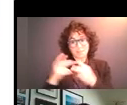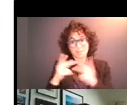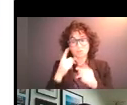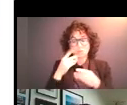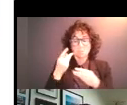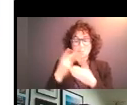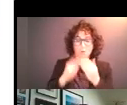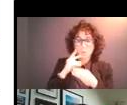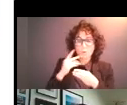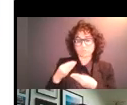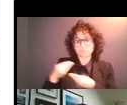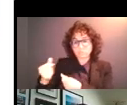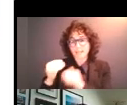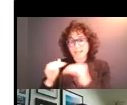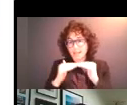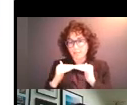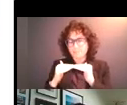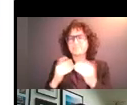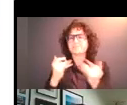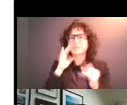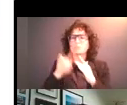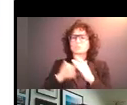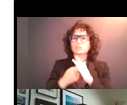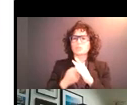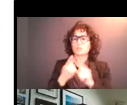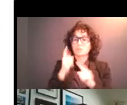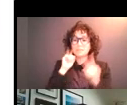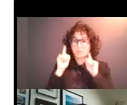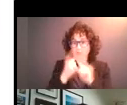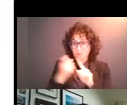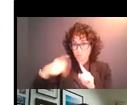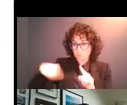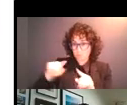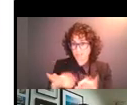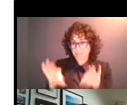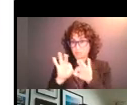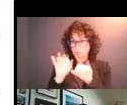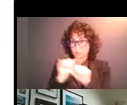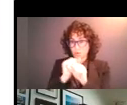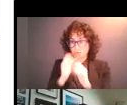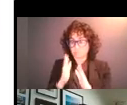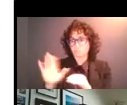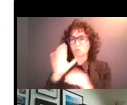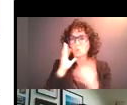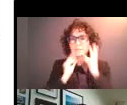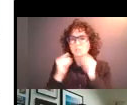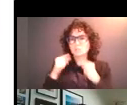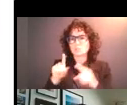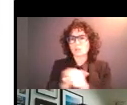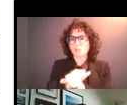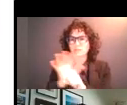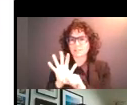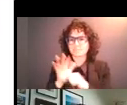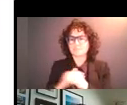So we're going to kick off our town hall tonight by hearing from you, essential workers, about your experiences during COVID-19 and